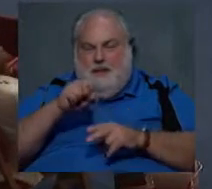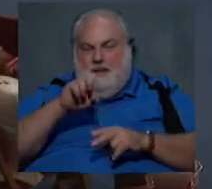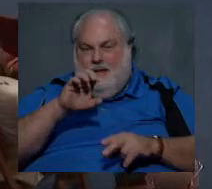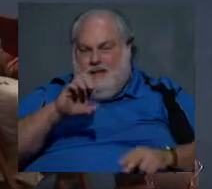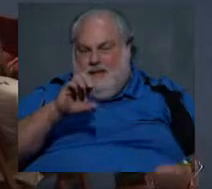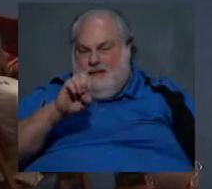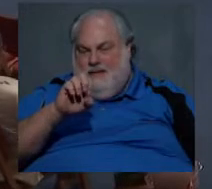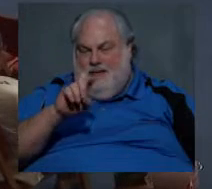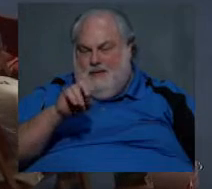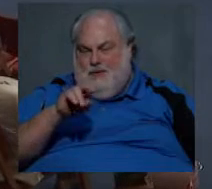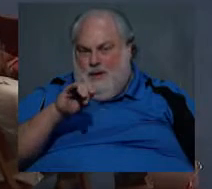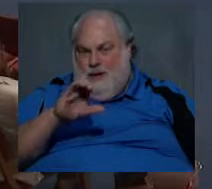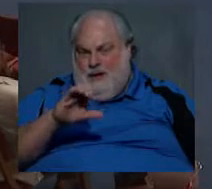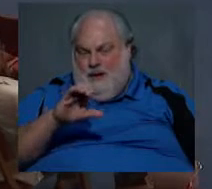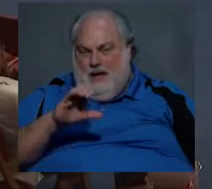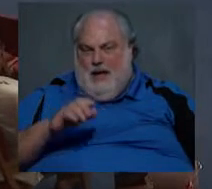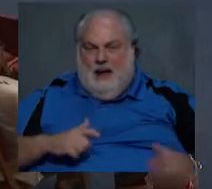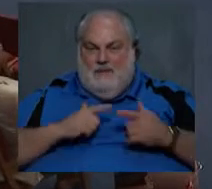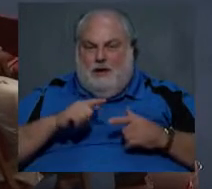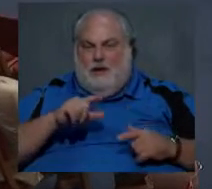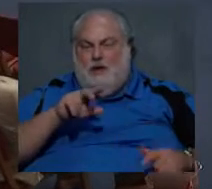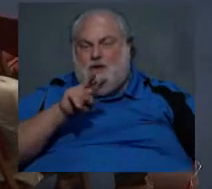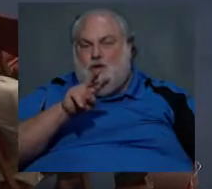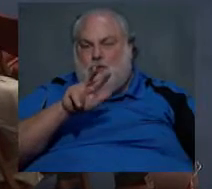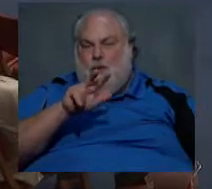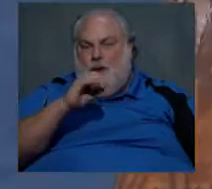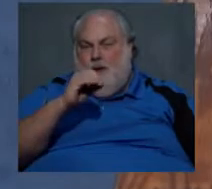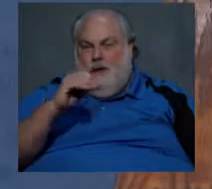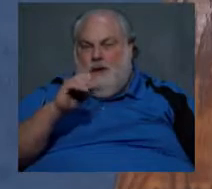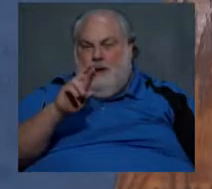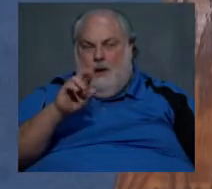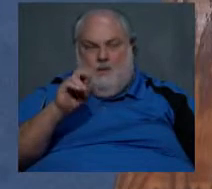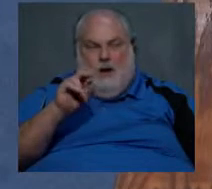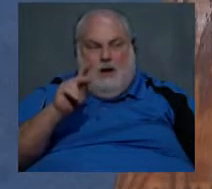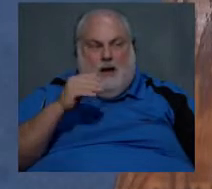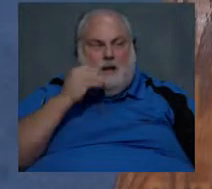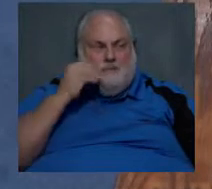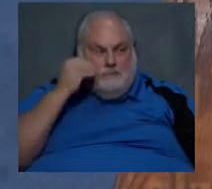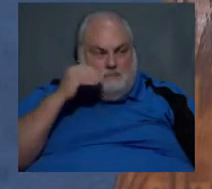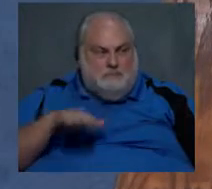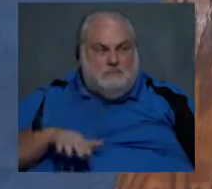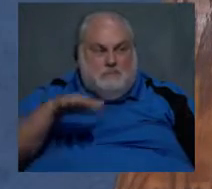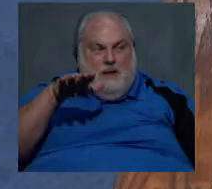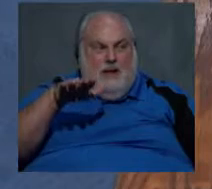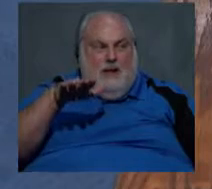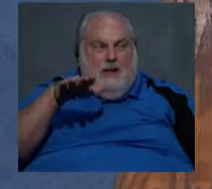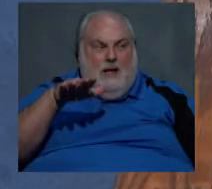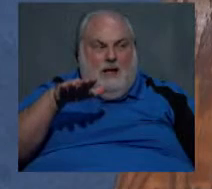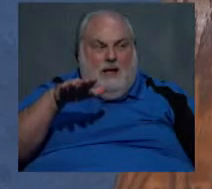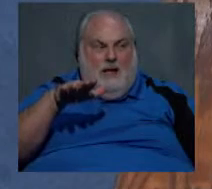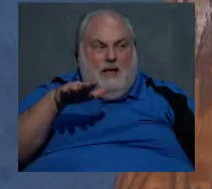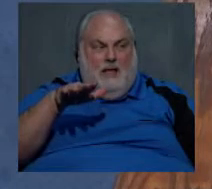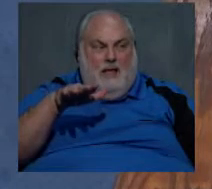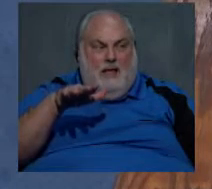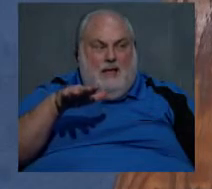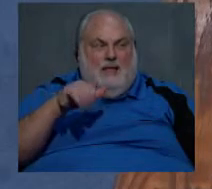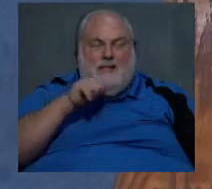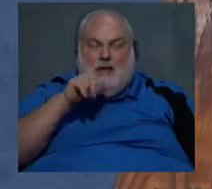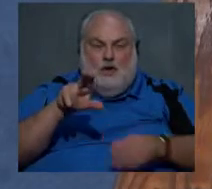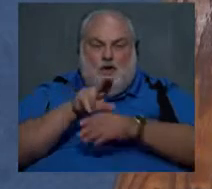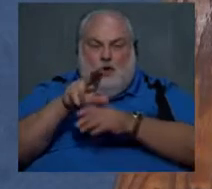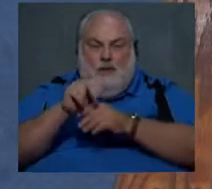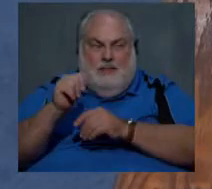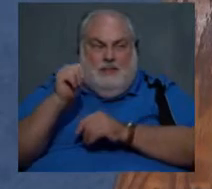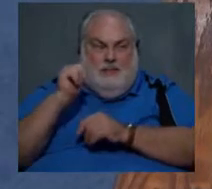and I live at 2300 Rock. And my only concern, I grew up in that neighborhood, and I moved back, but they don't use that